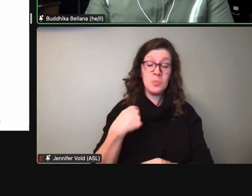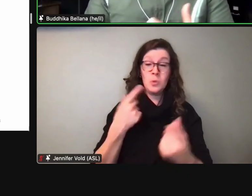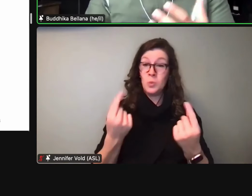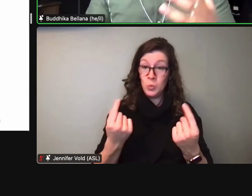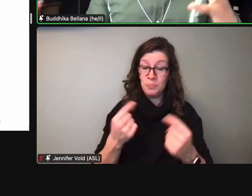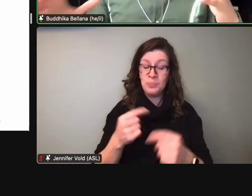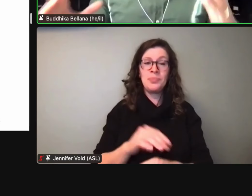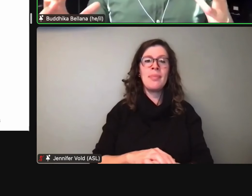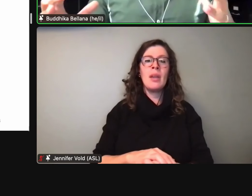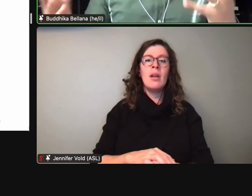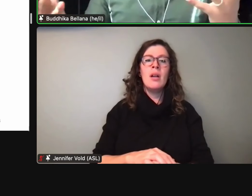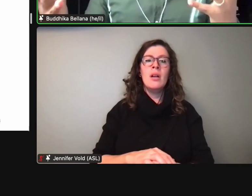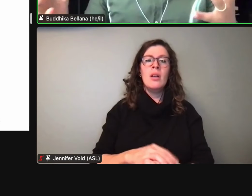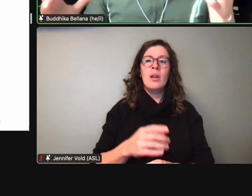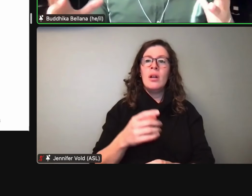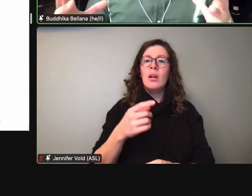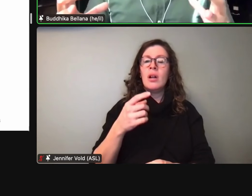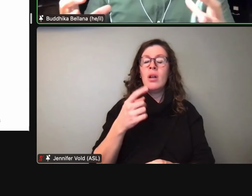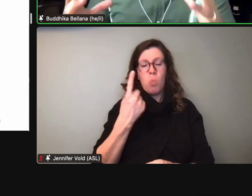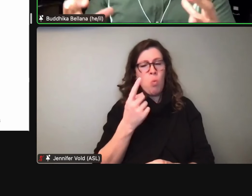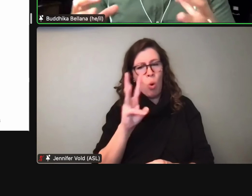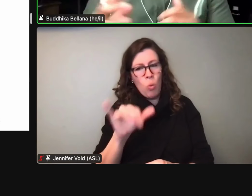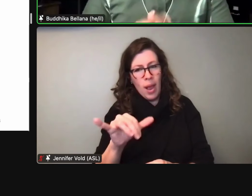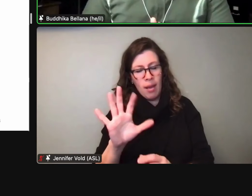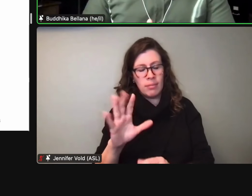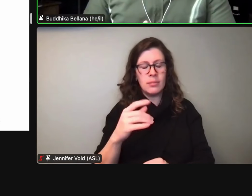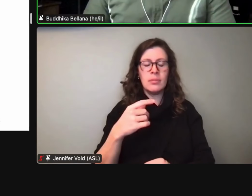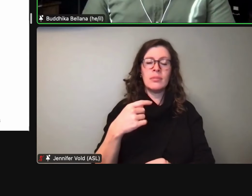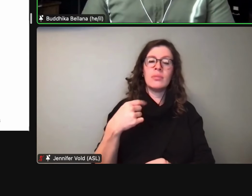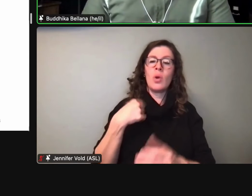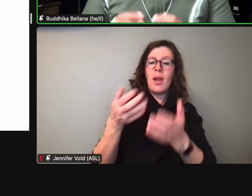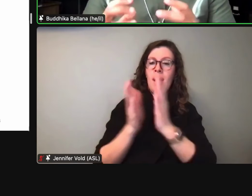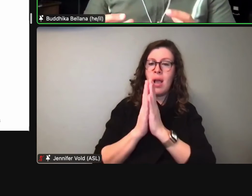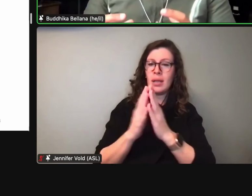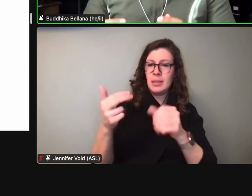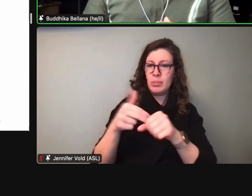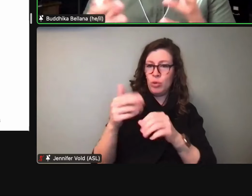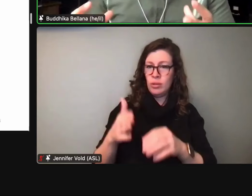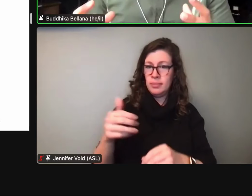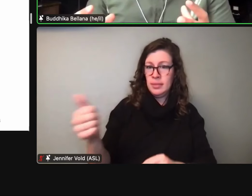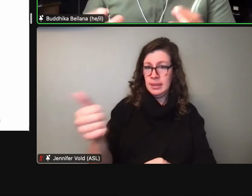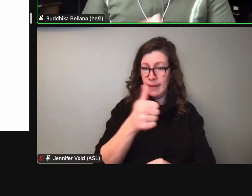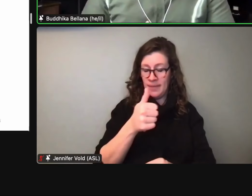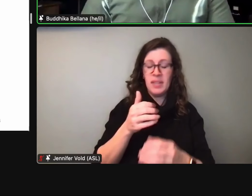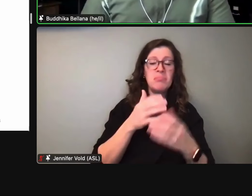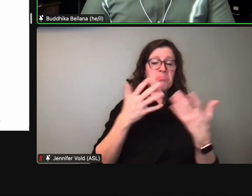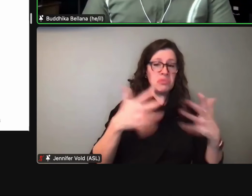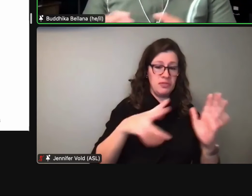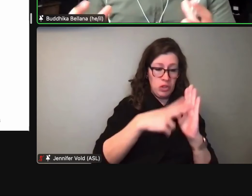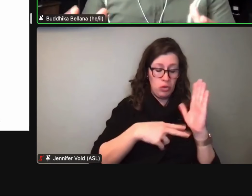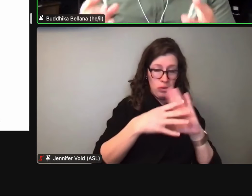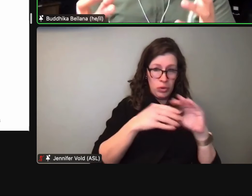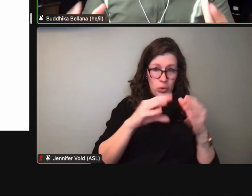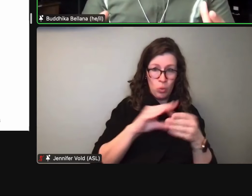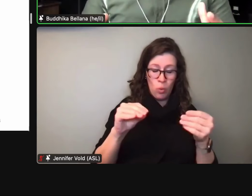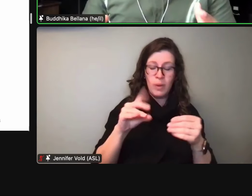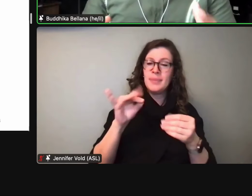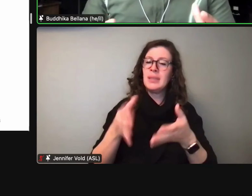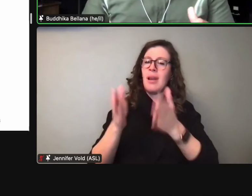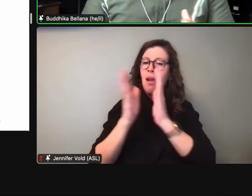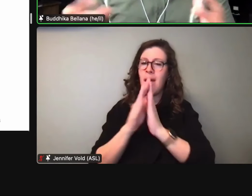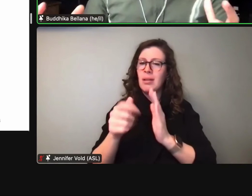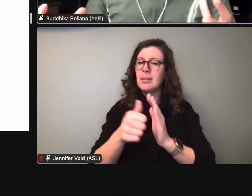in, this is one way that we did this. We had participants produce, after reading the story, they were asked to